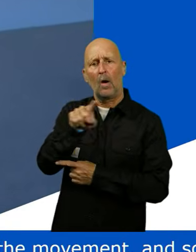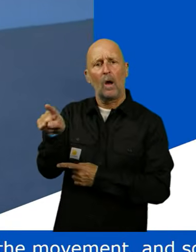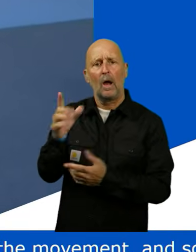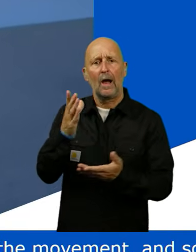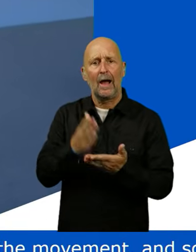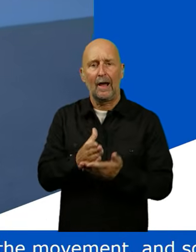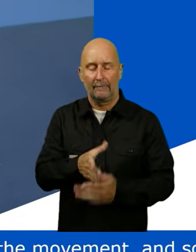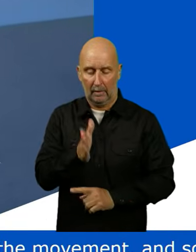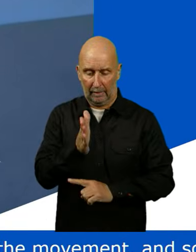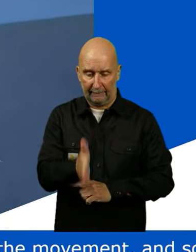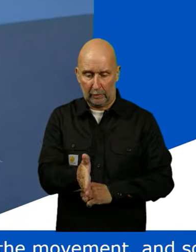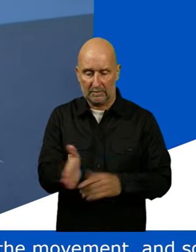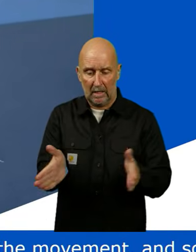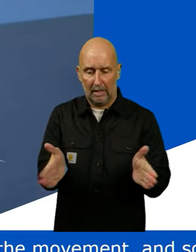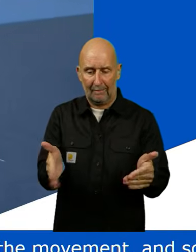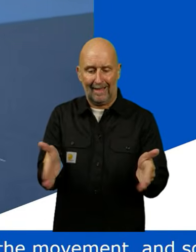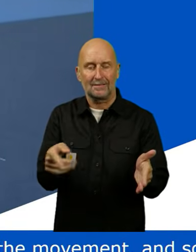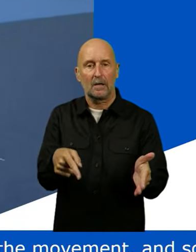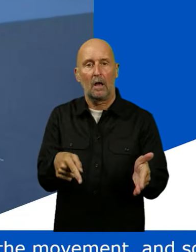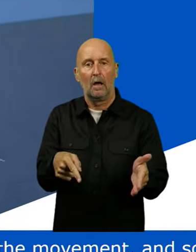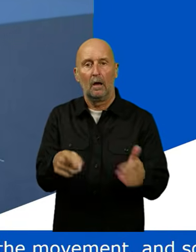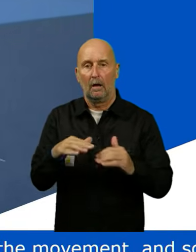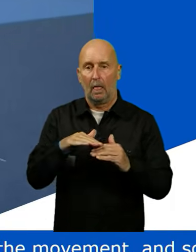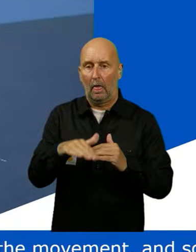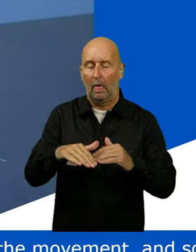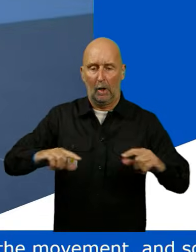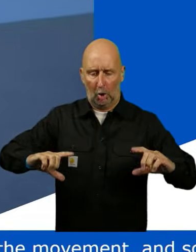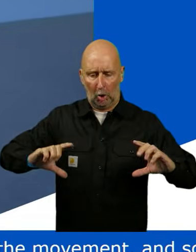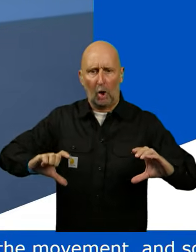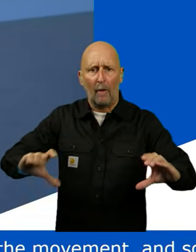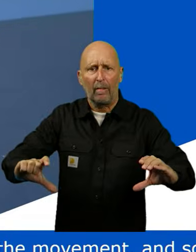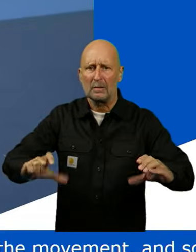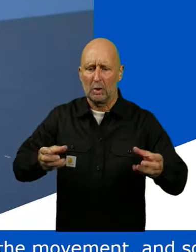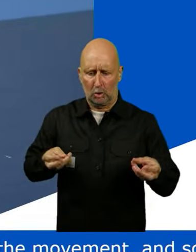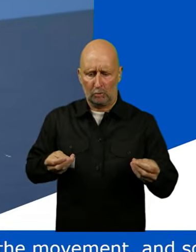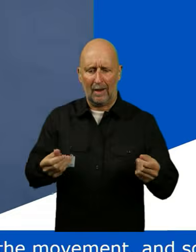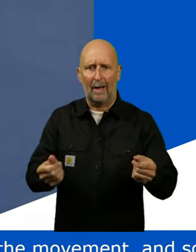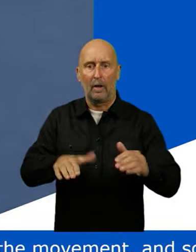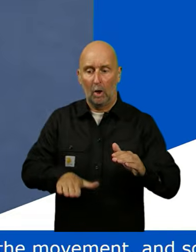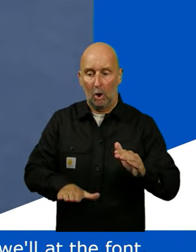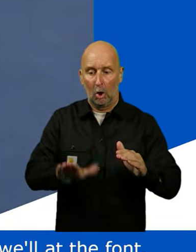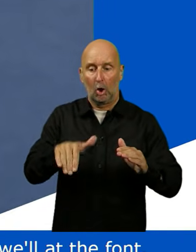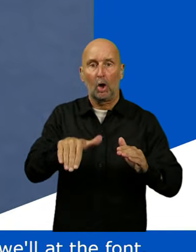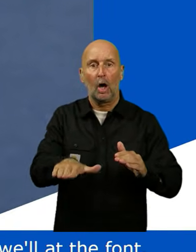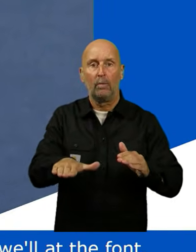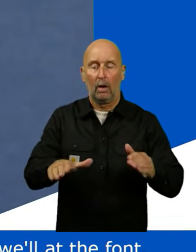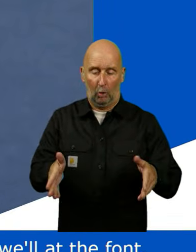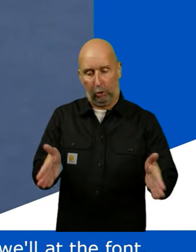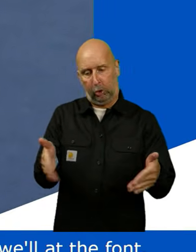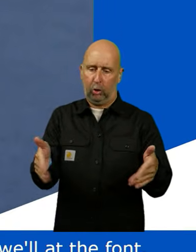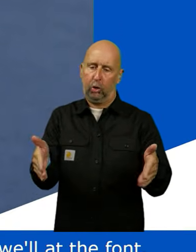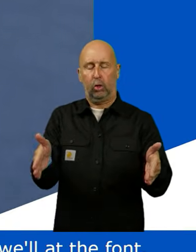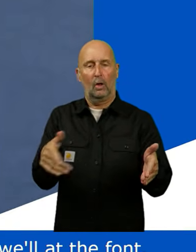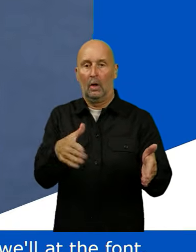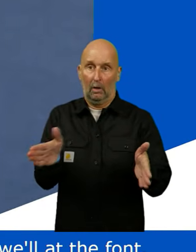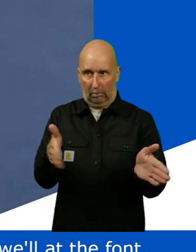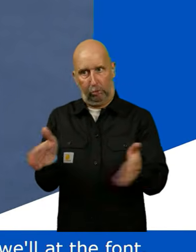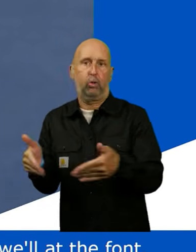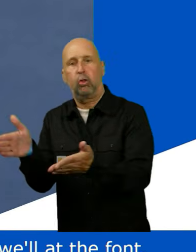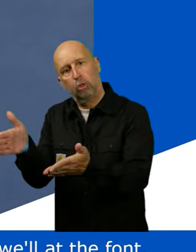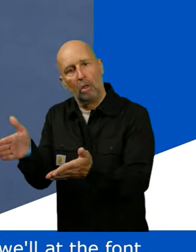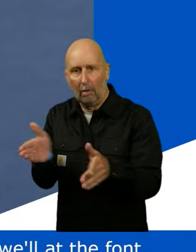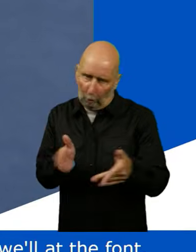wheel at the front. Right. Now on uneven surfaces, cobbles, gravel, and even going up small curbs, they have a tendency to not go where you want them